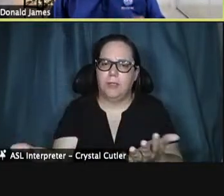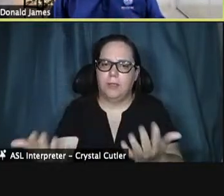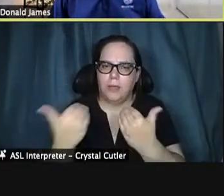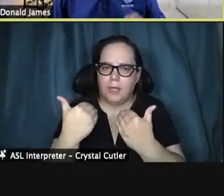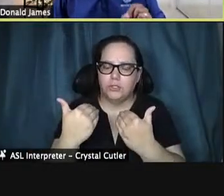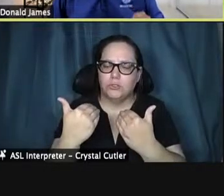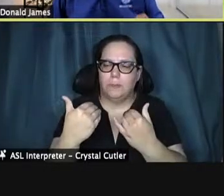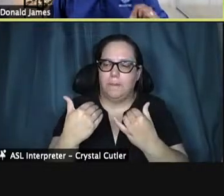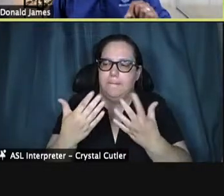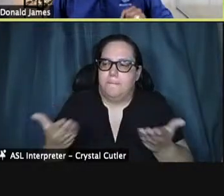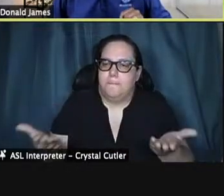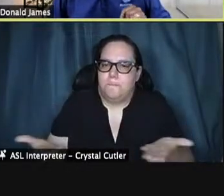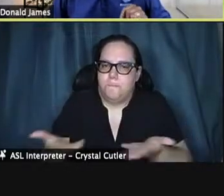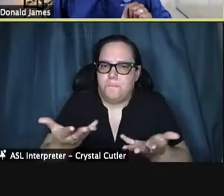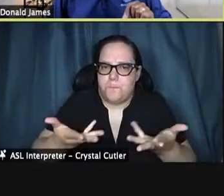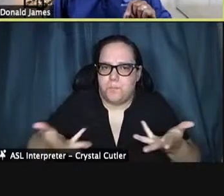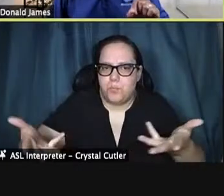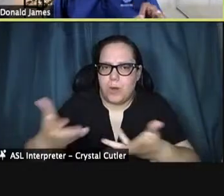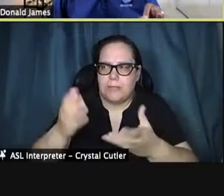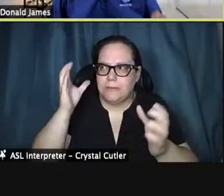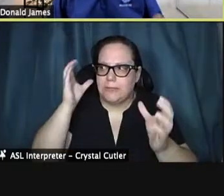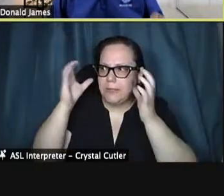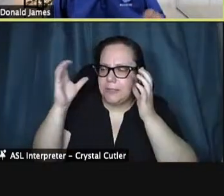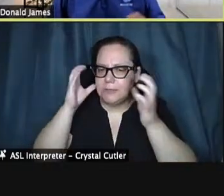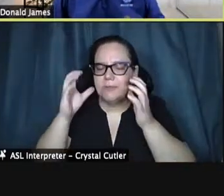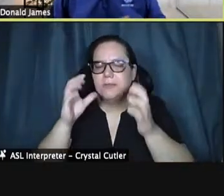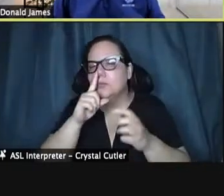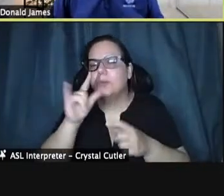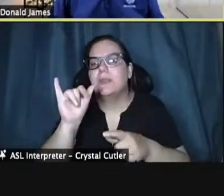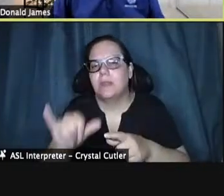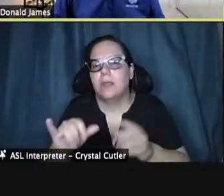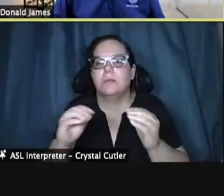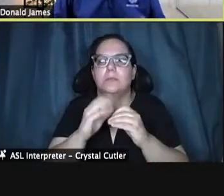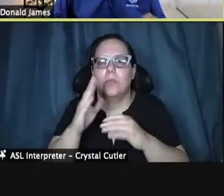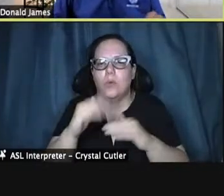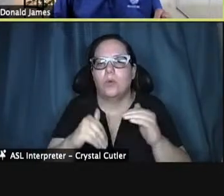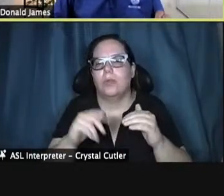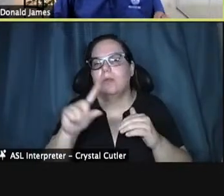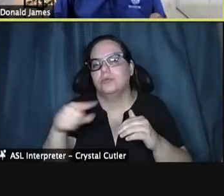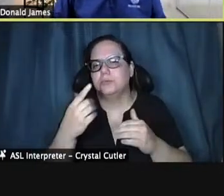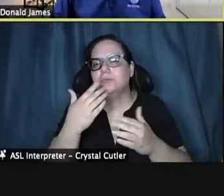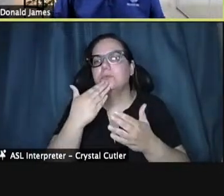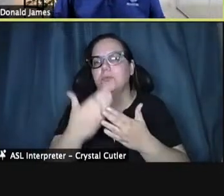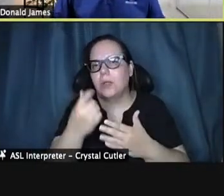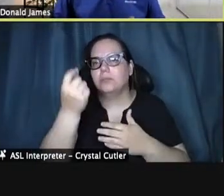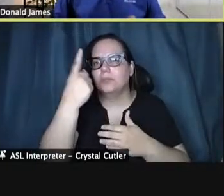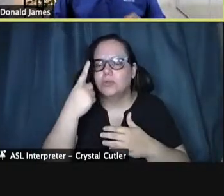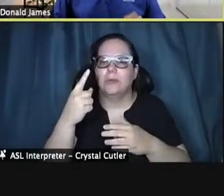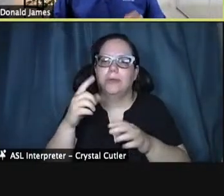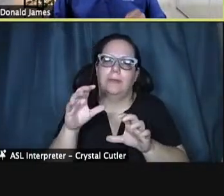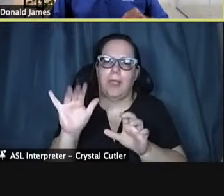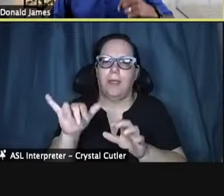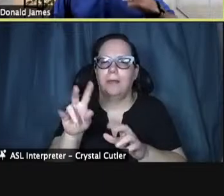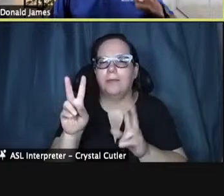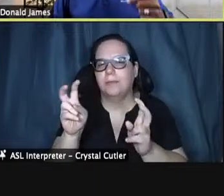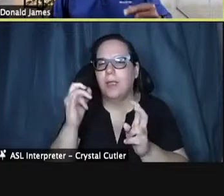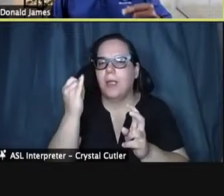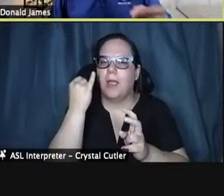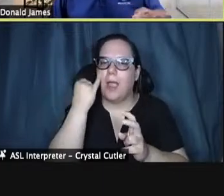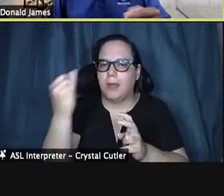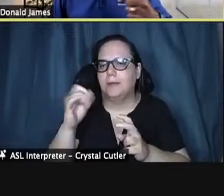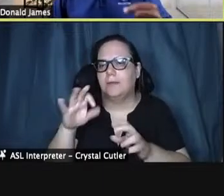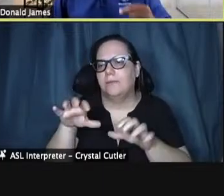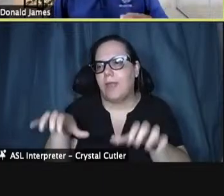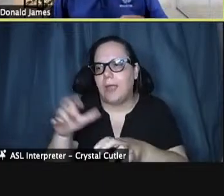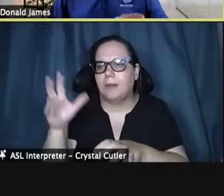listening. It's a listening that goes just beyond the well-understood practice of active listening, you know, where you